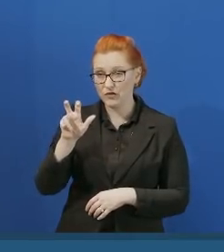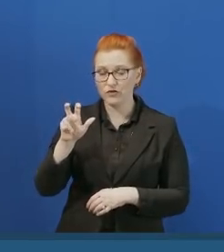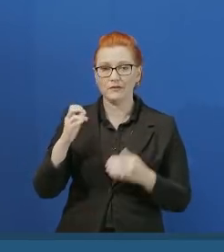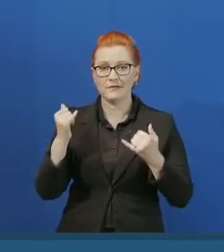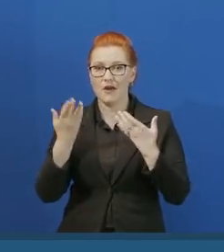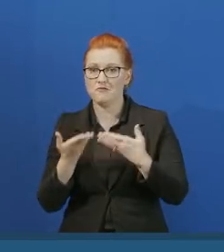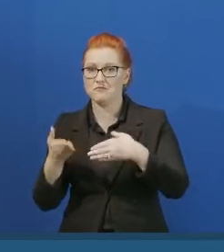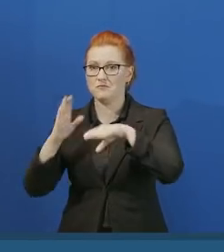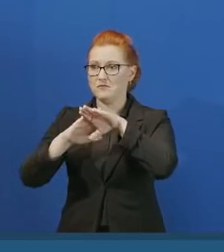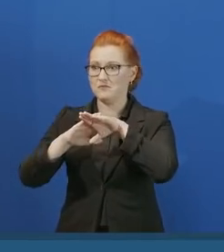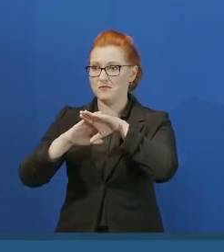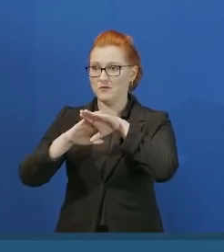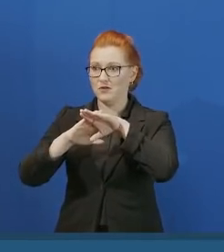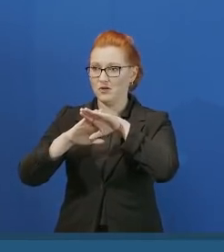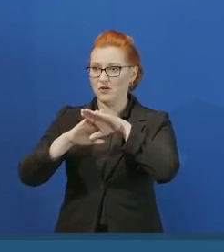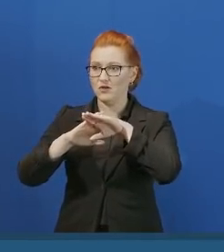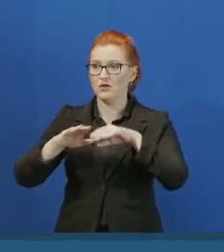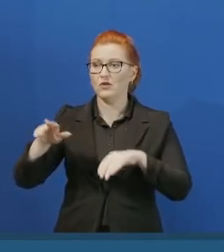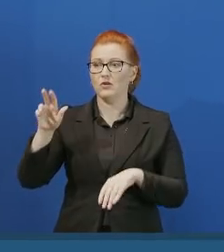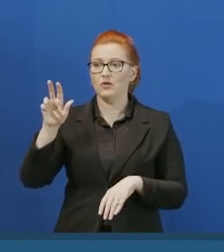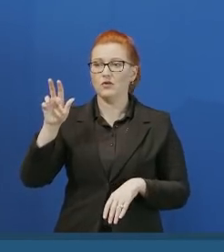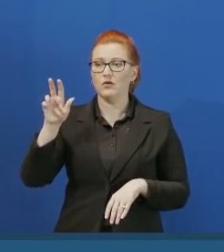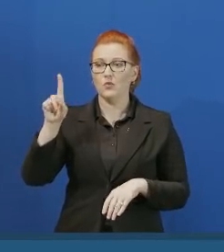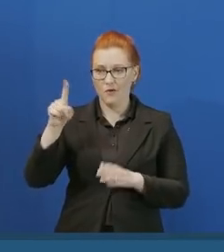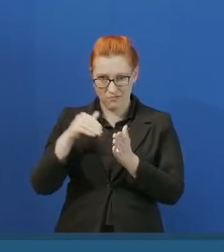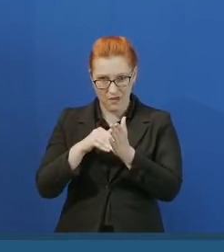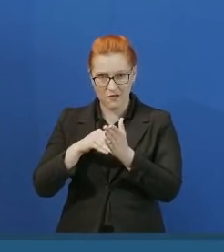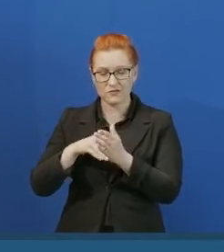1,718 available today.